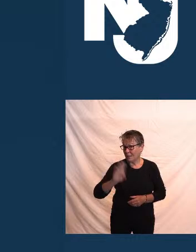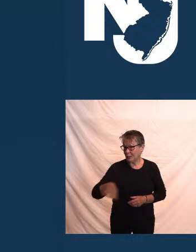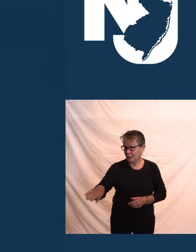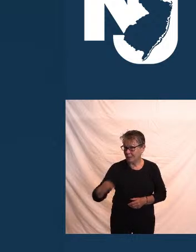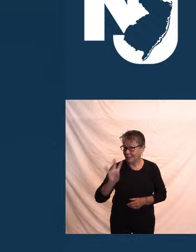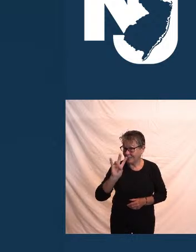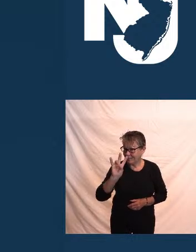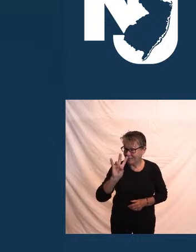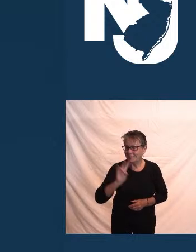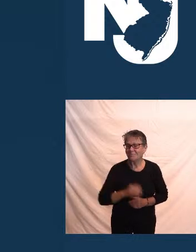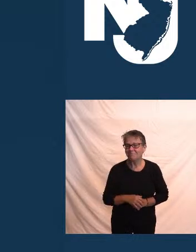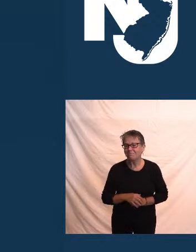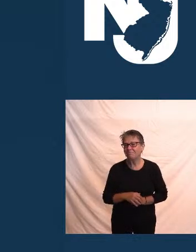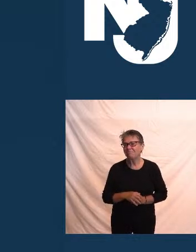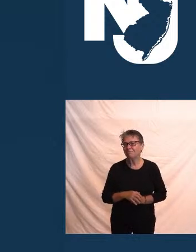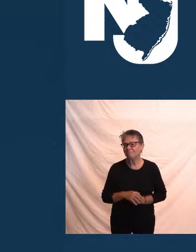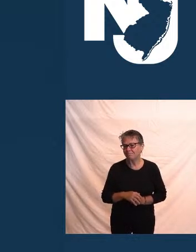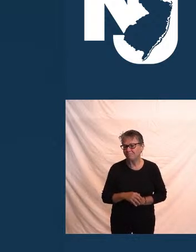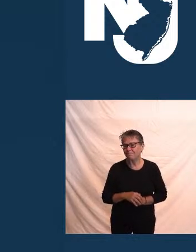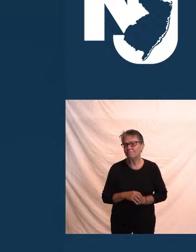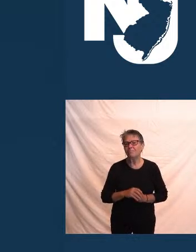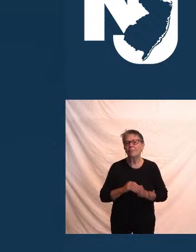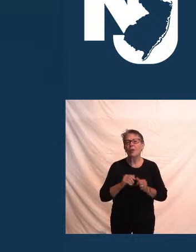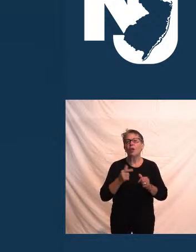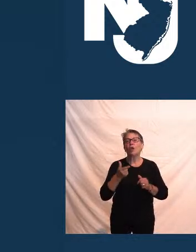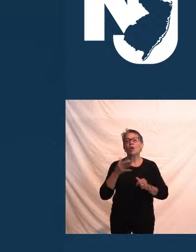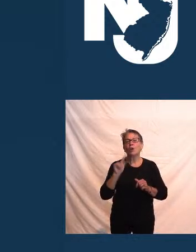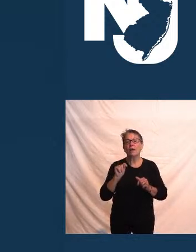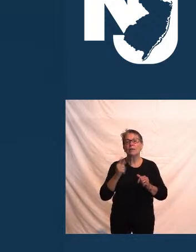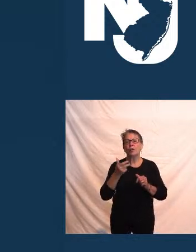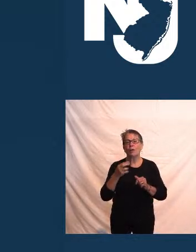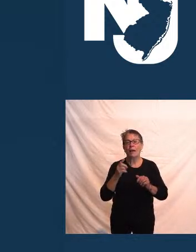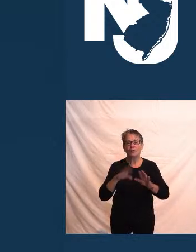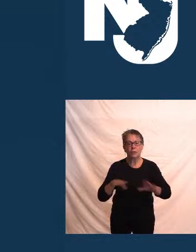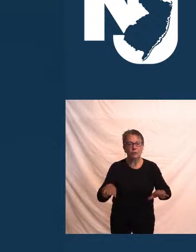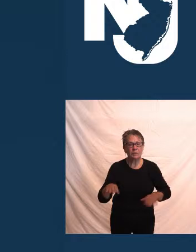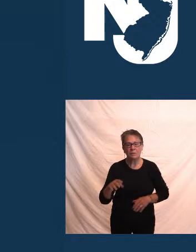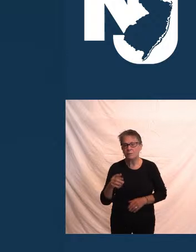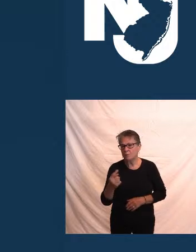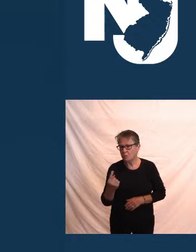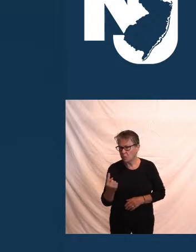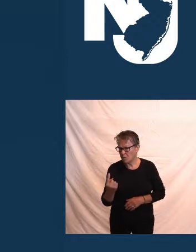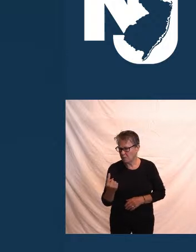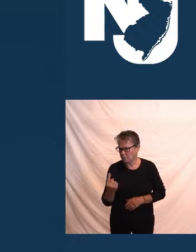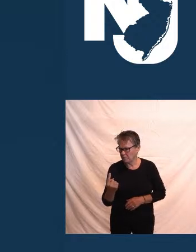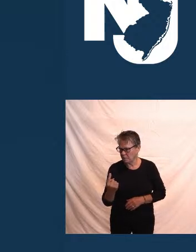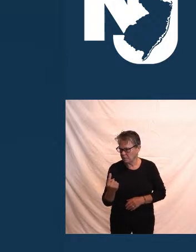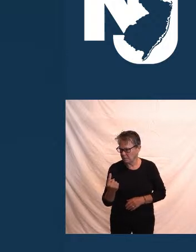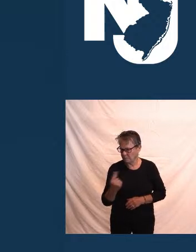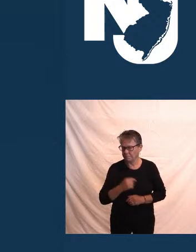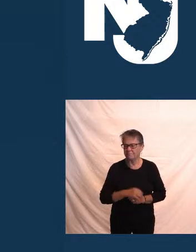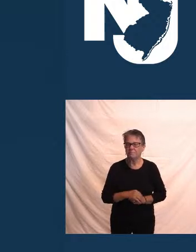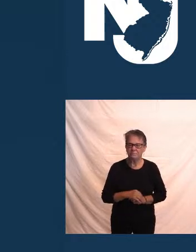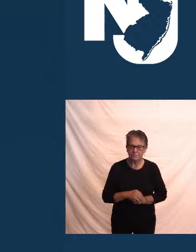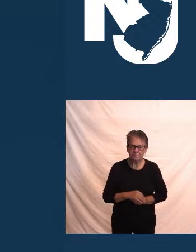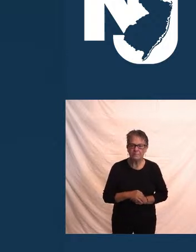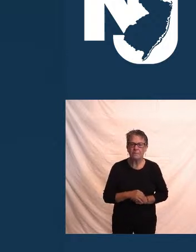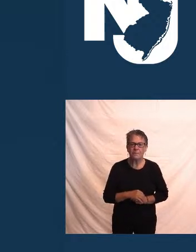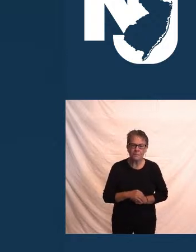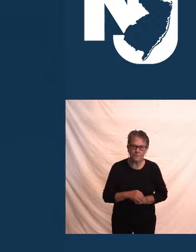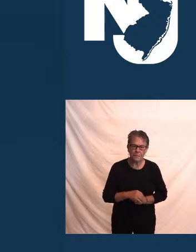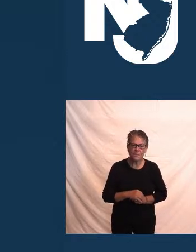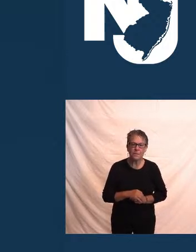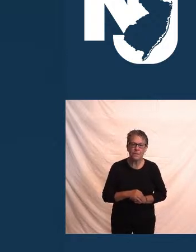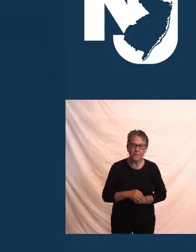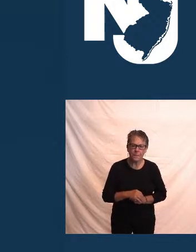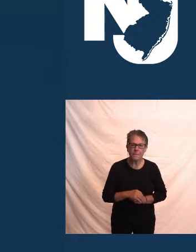and Joey, and great-granddaughter Ava Rose. He also leaves behind 4 surviving